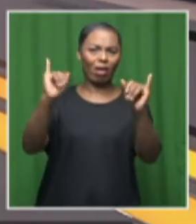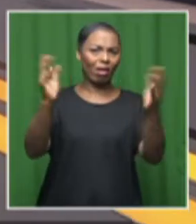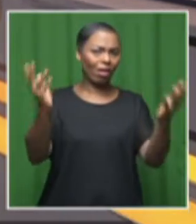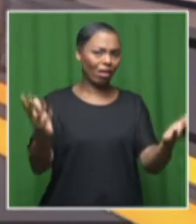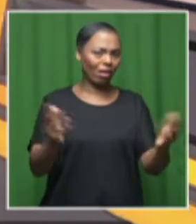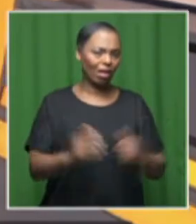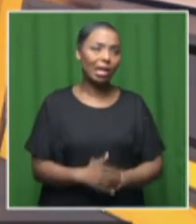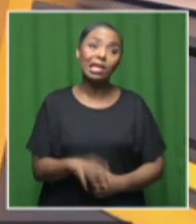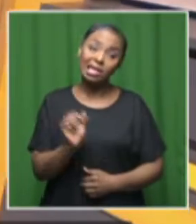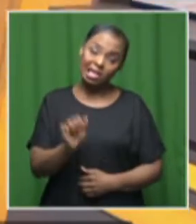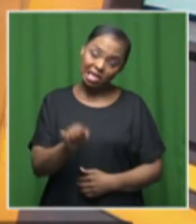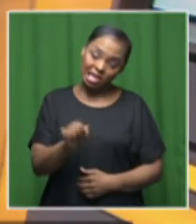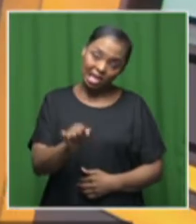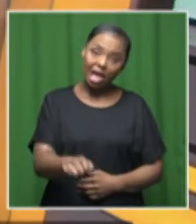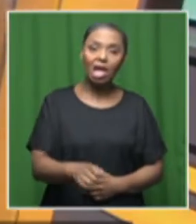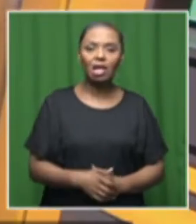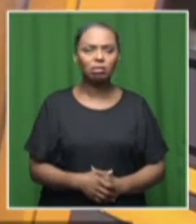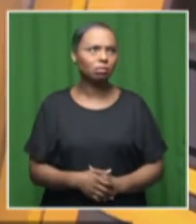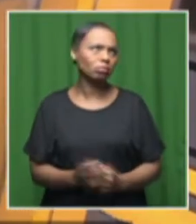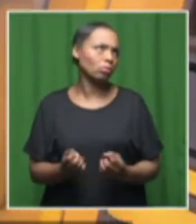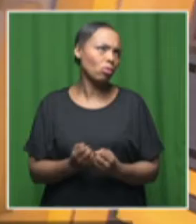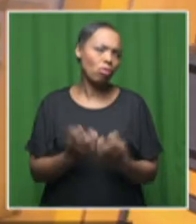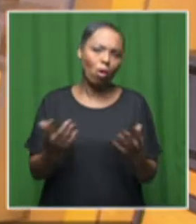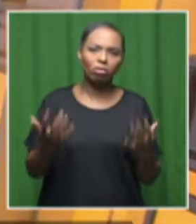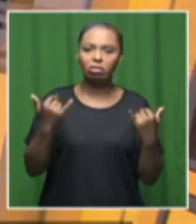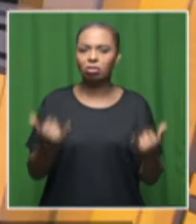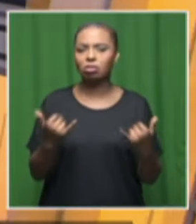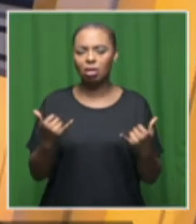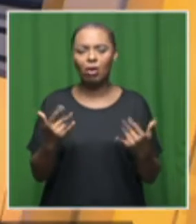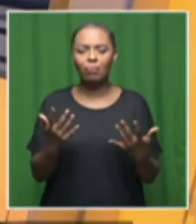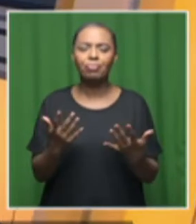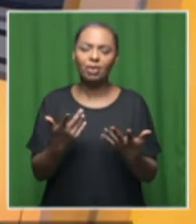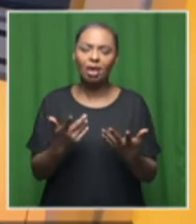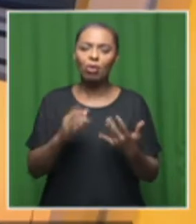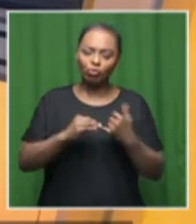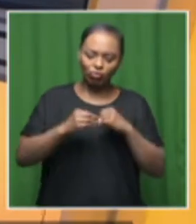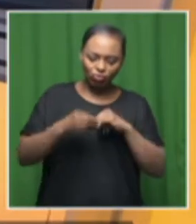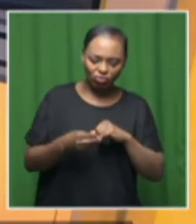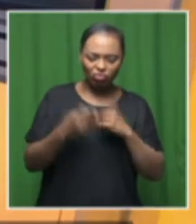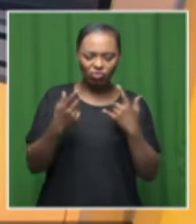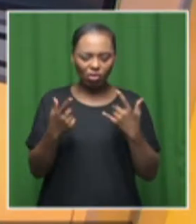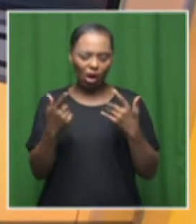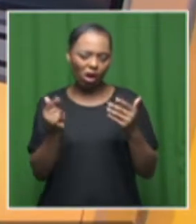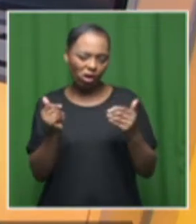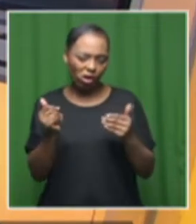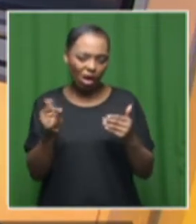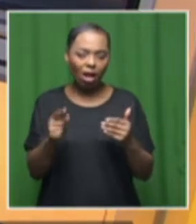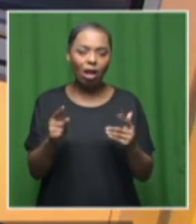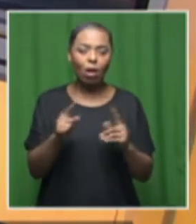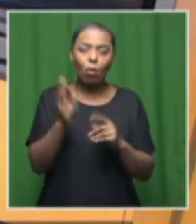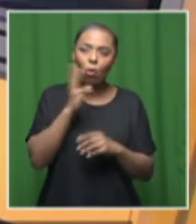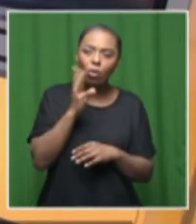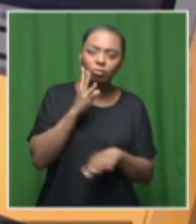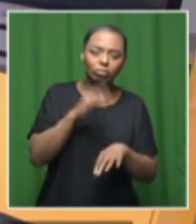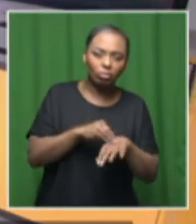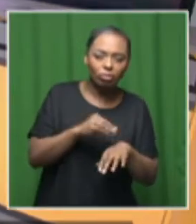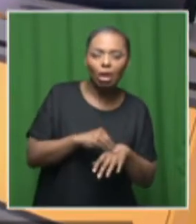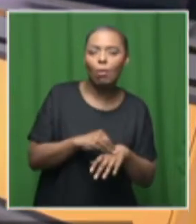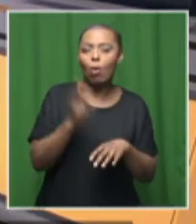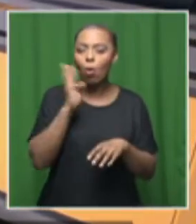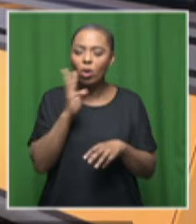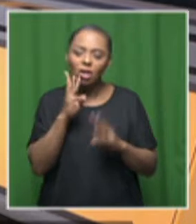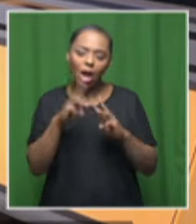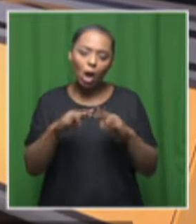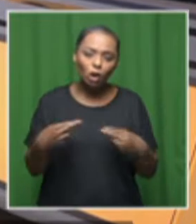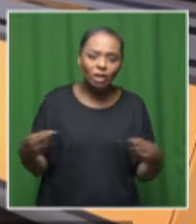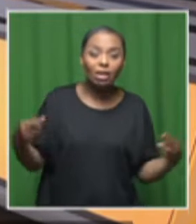Exactly. There's multiple factors that have been playing an ongoing role within the country in terms of its water systems and water resources. We have